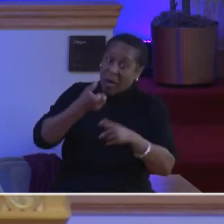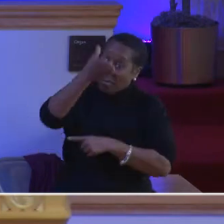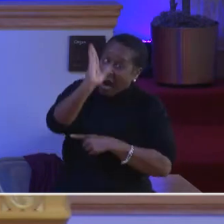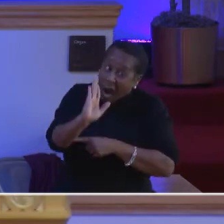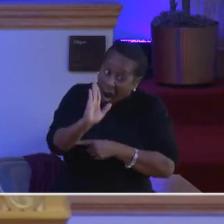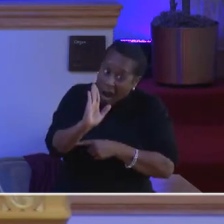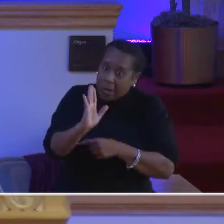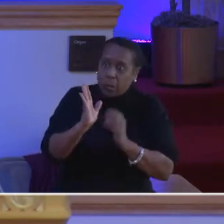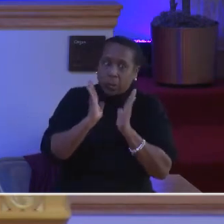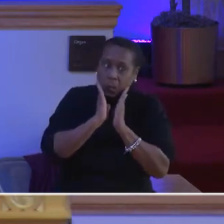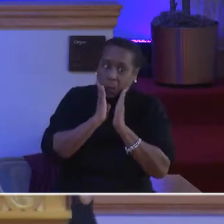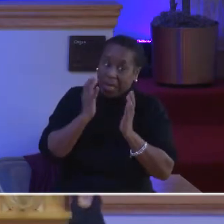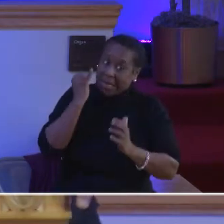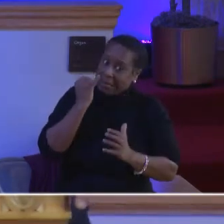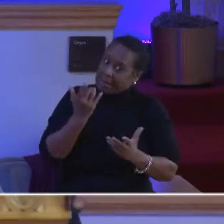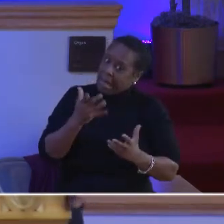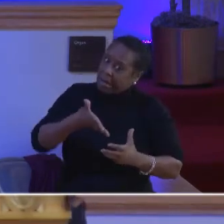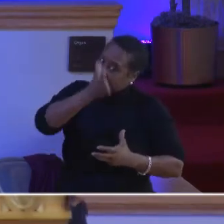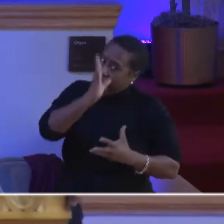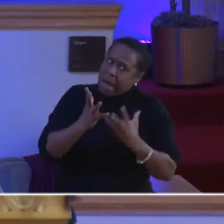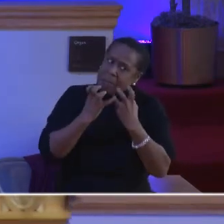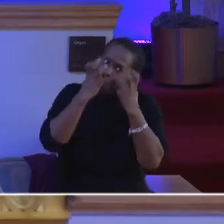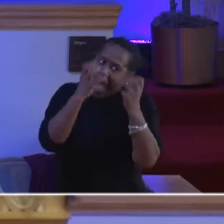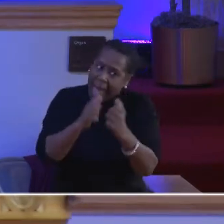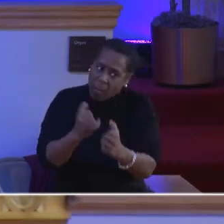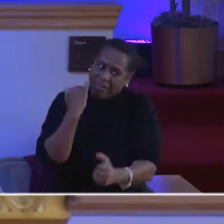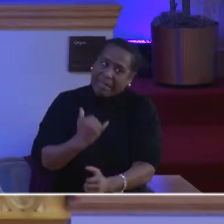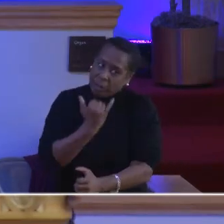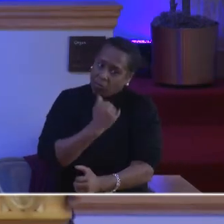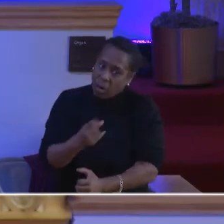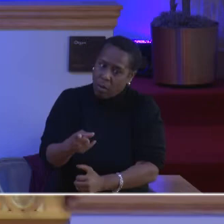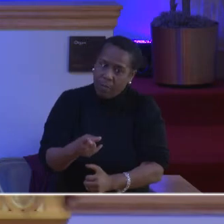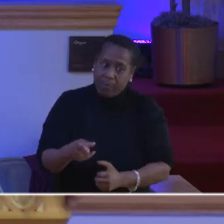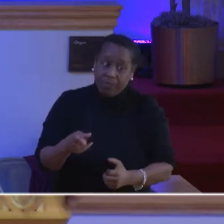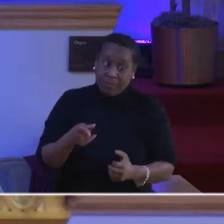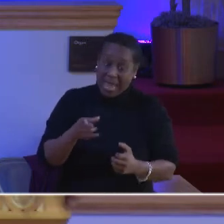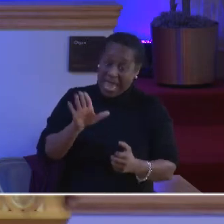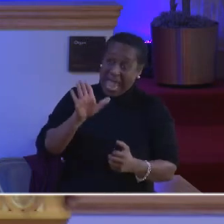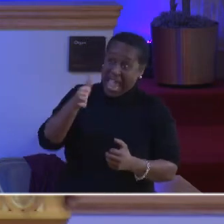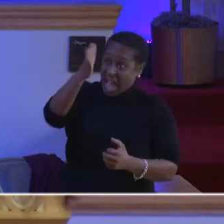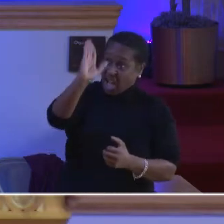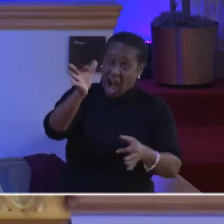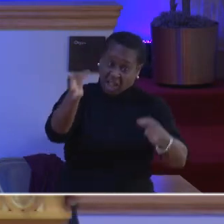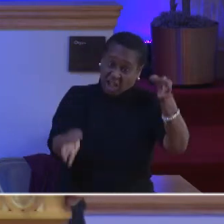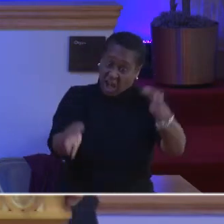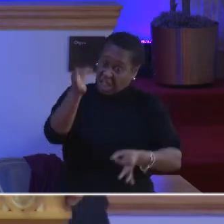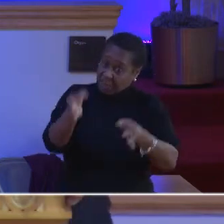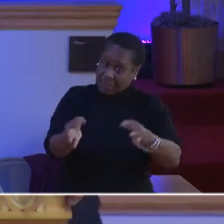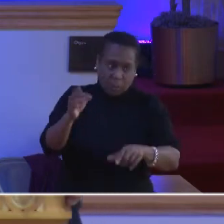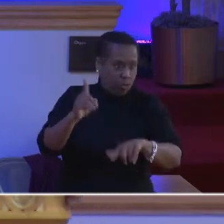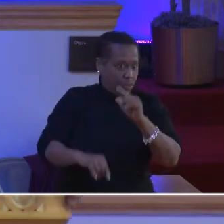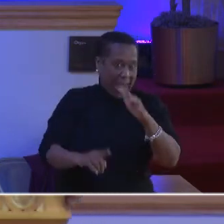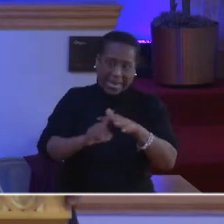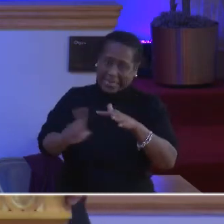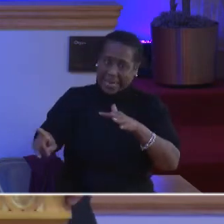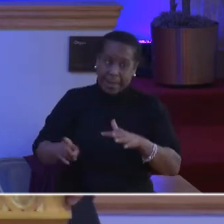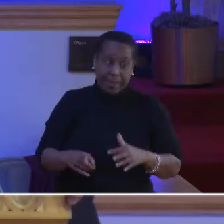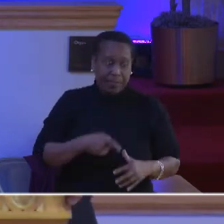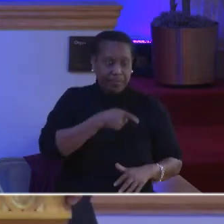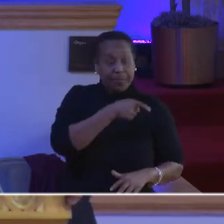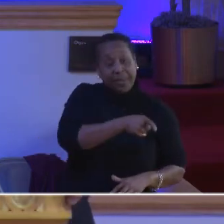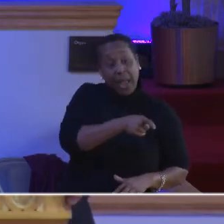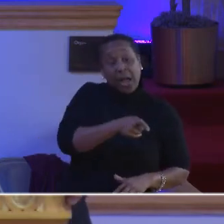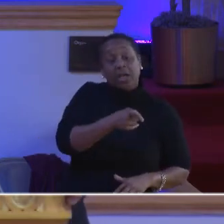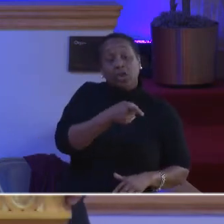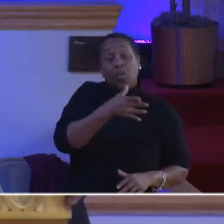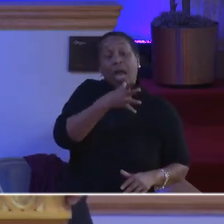God. And that God's judgment is inescapable. You see, she speaks